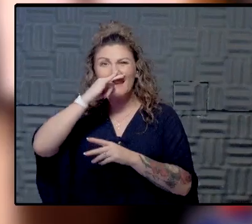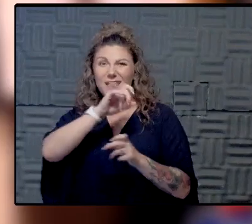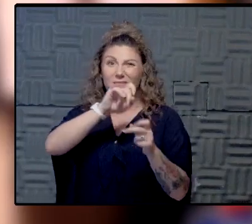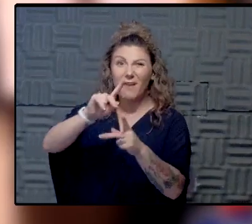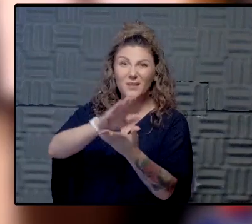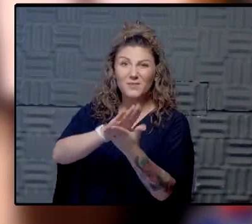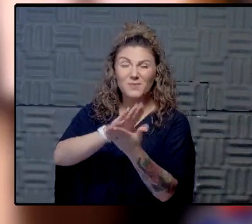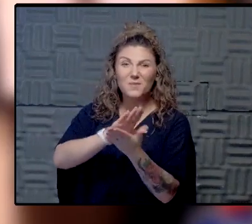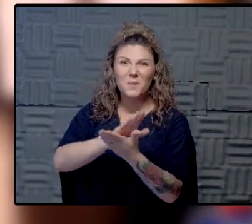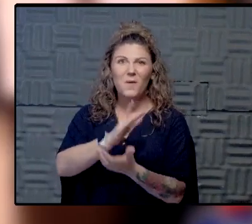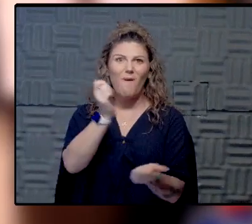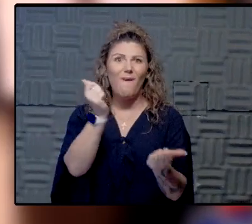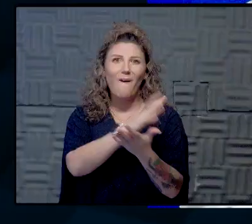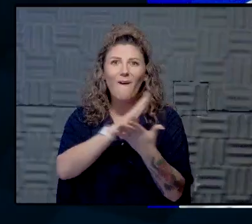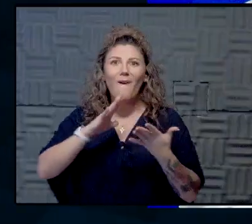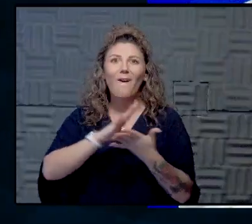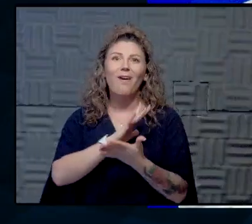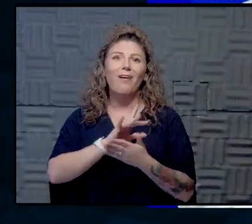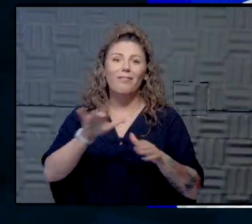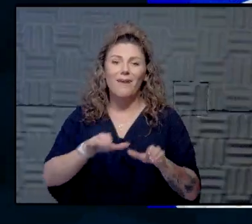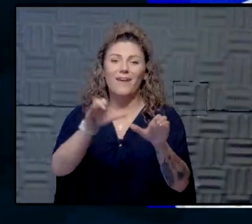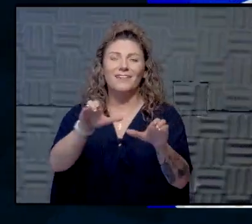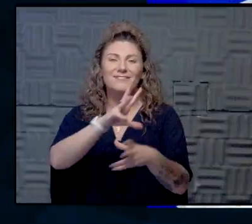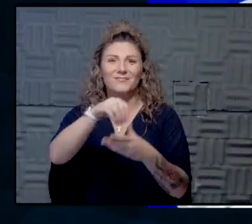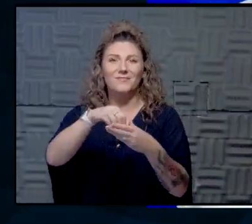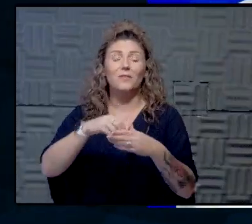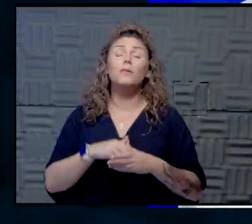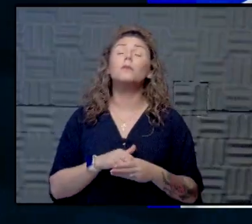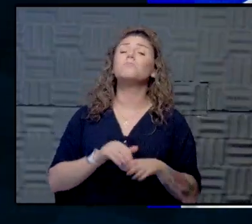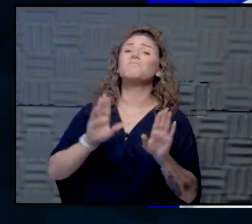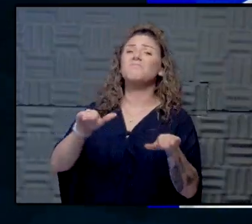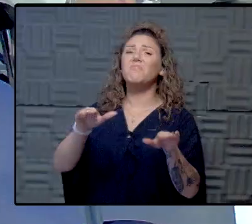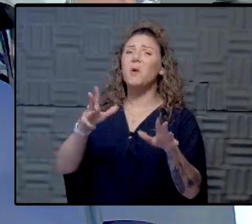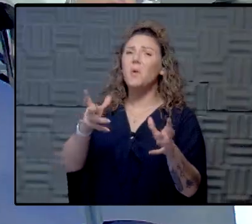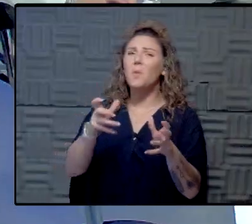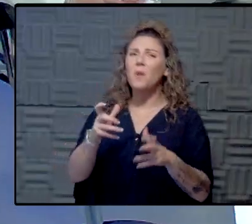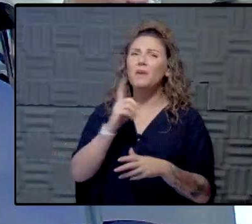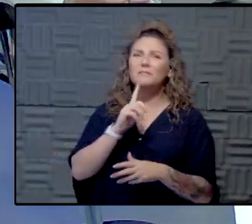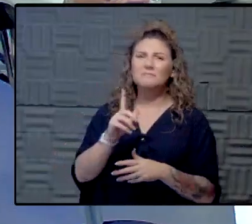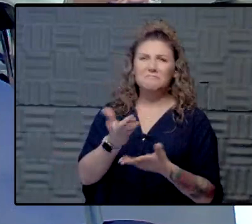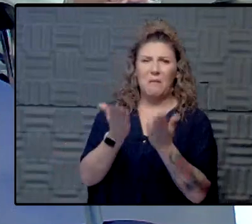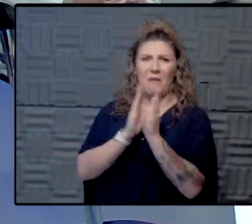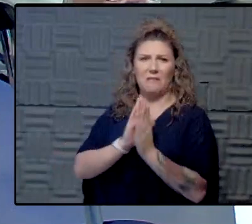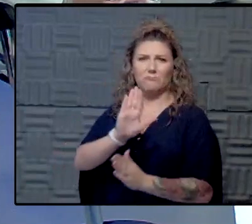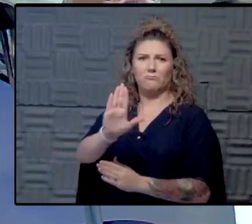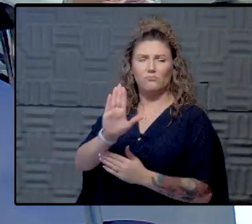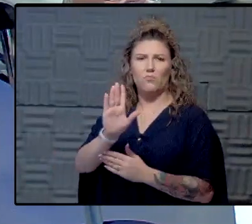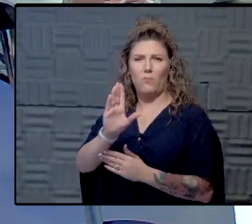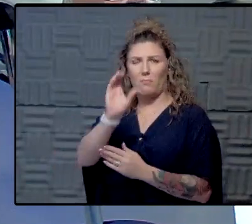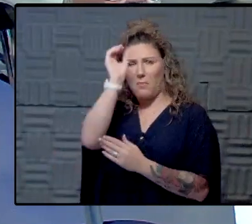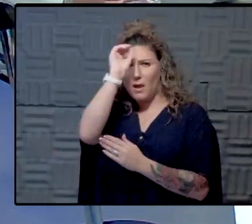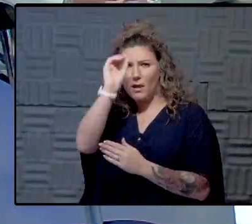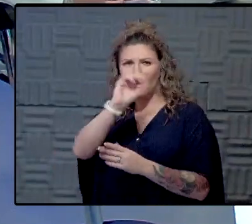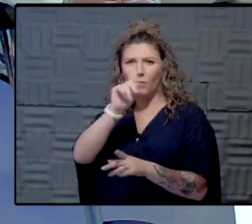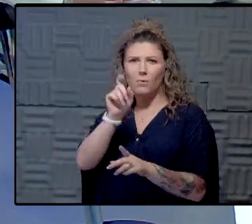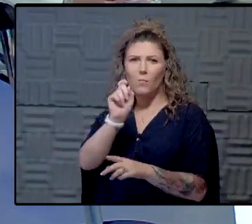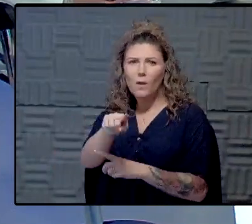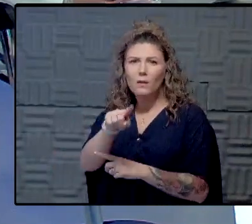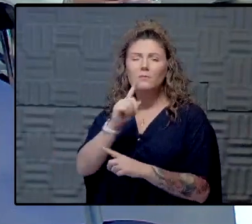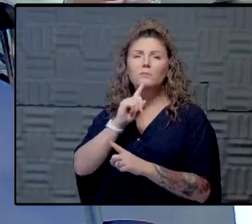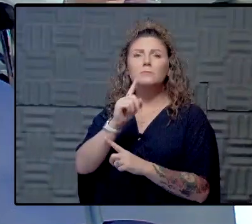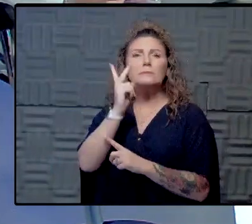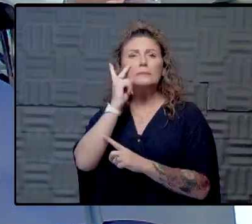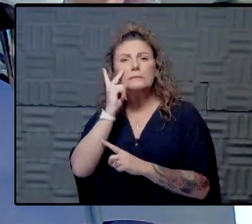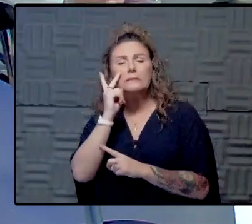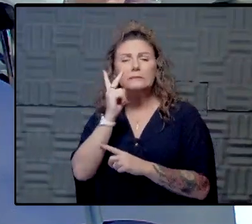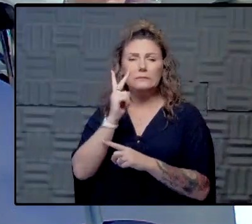need to be involved in. And just, Dr. Lassen, just pivoting this question a little bit specifically to you, what have you seen about